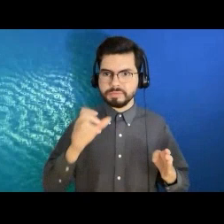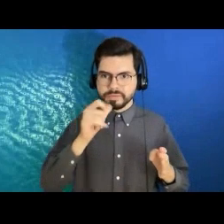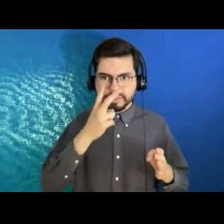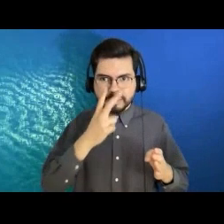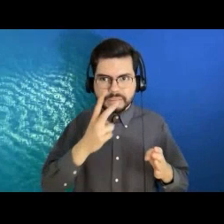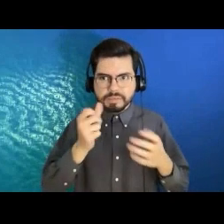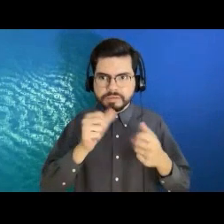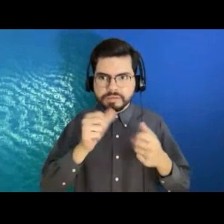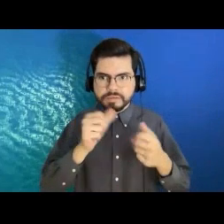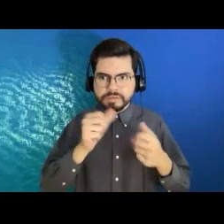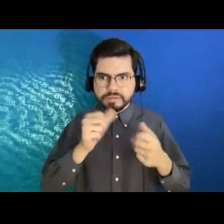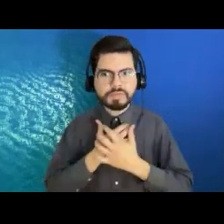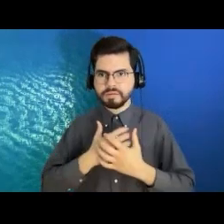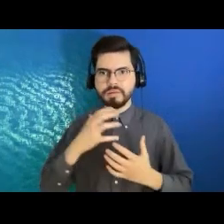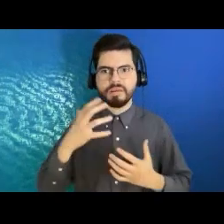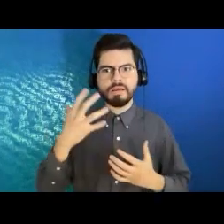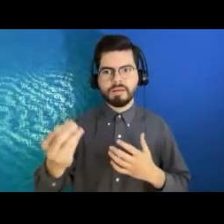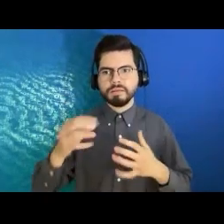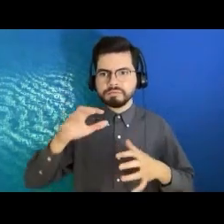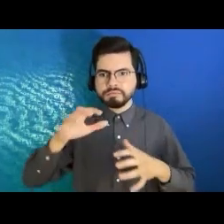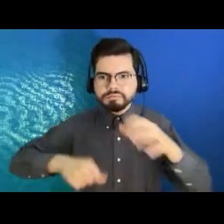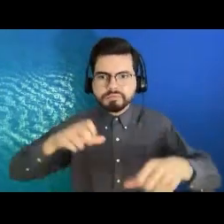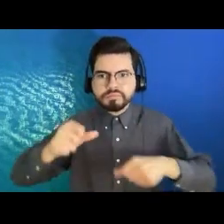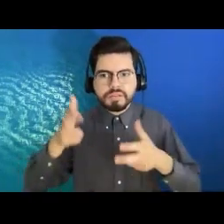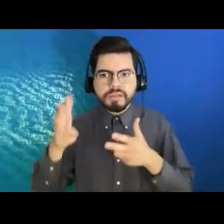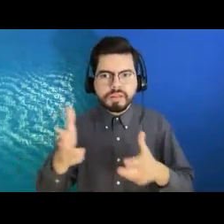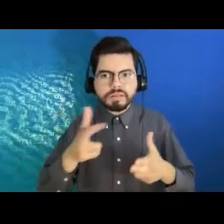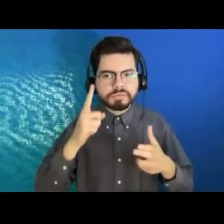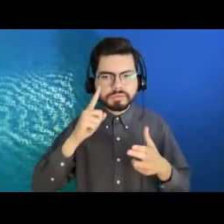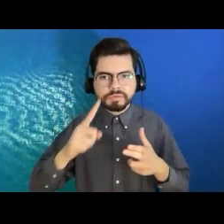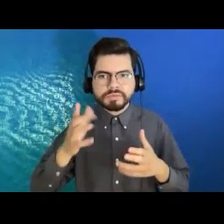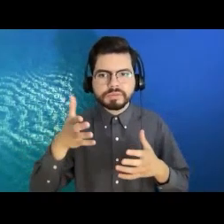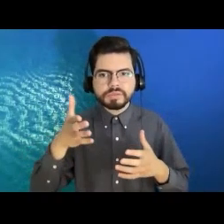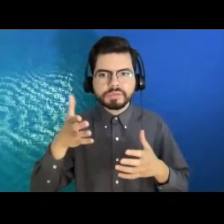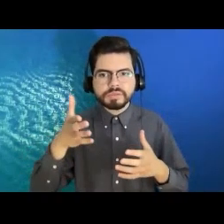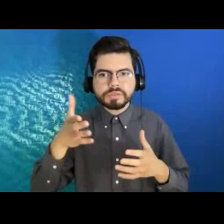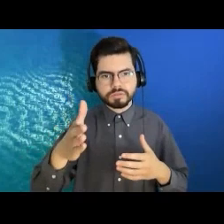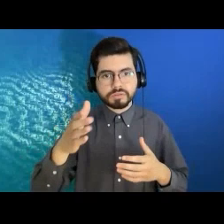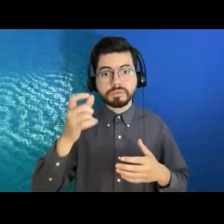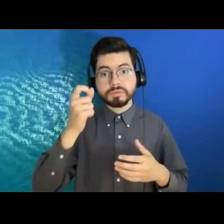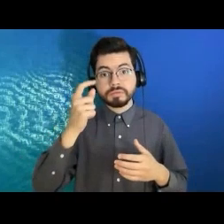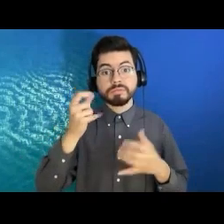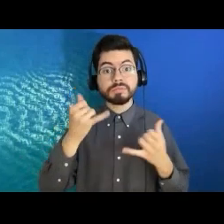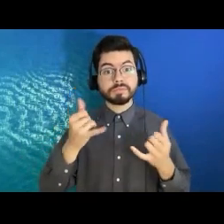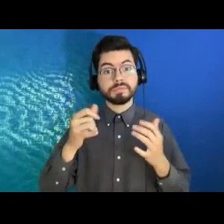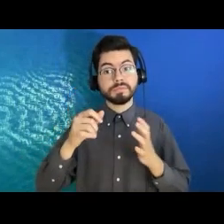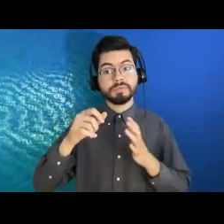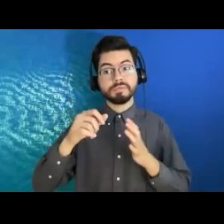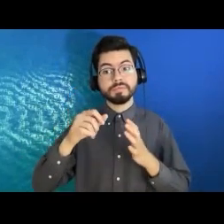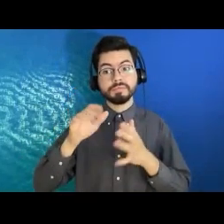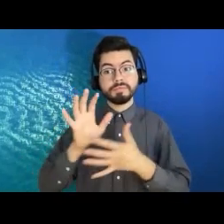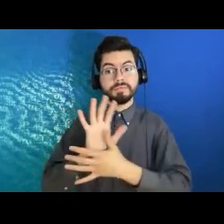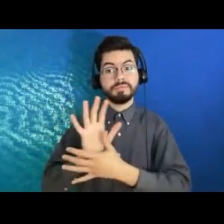again. There's a bear with a cutthroat trout in its mouth. And then I got a little video.